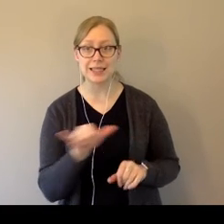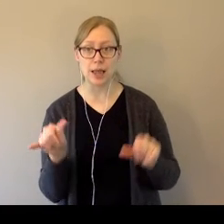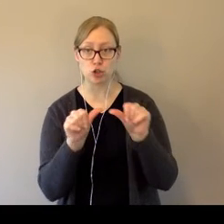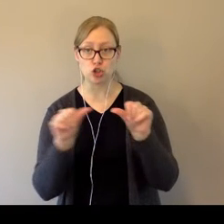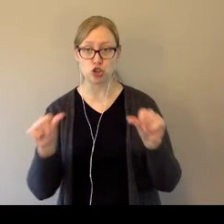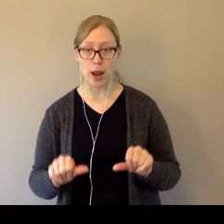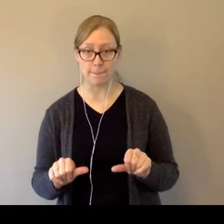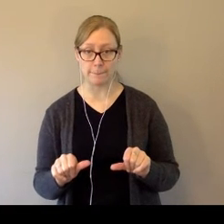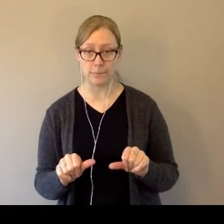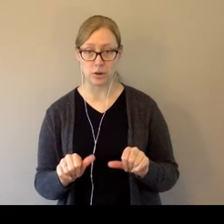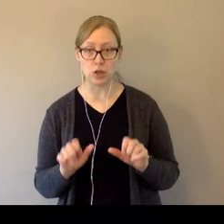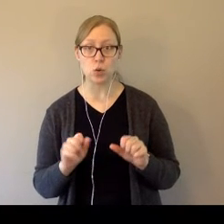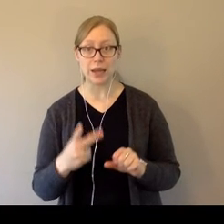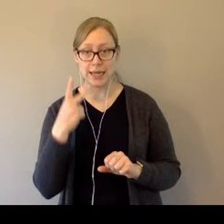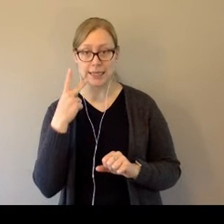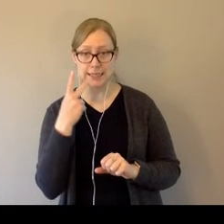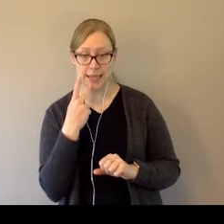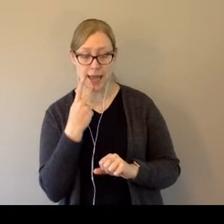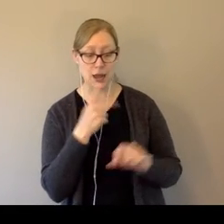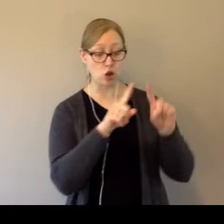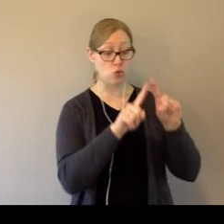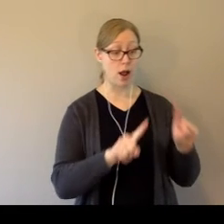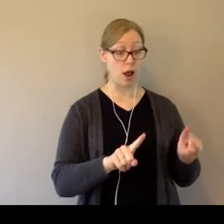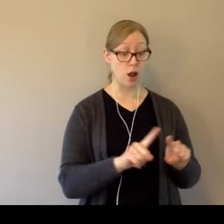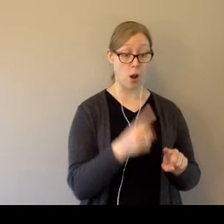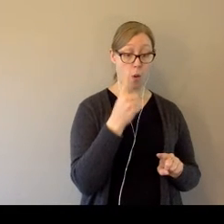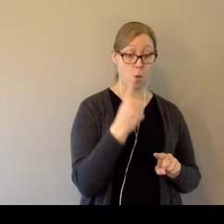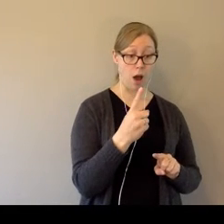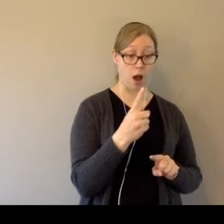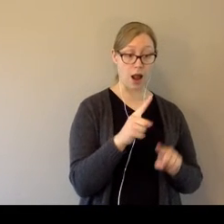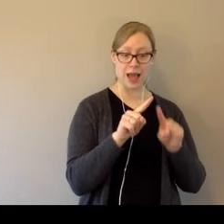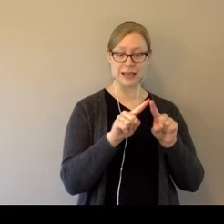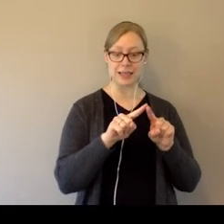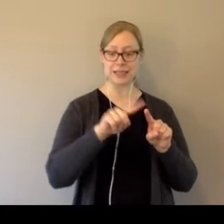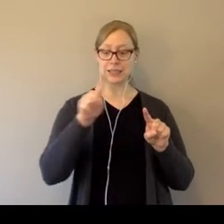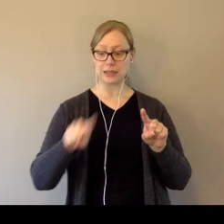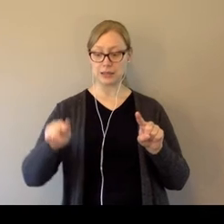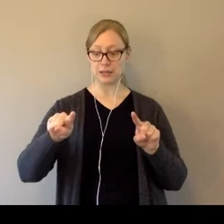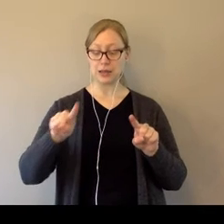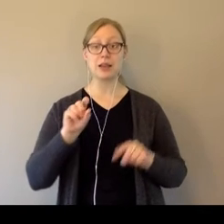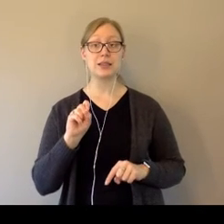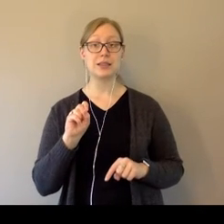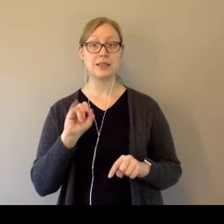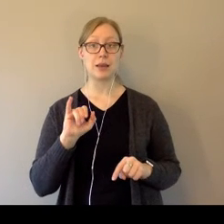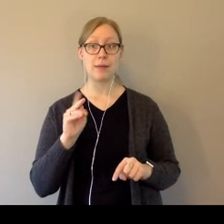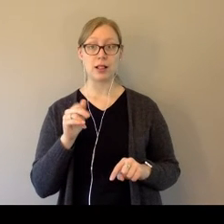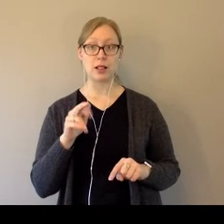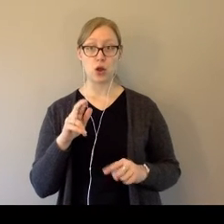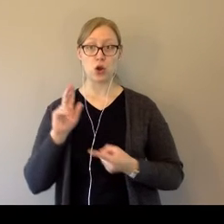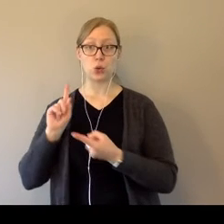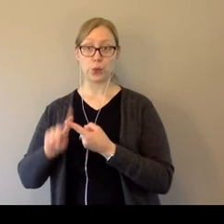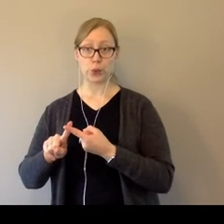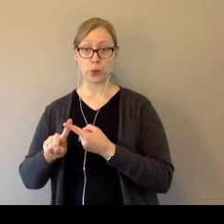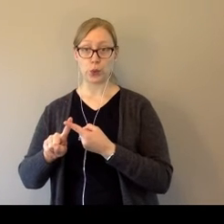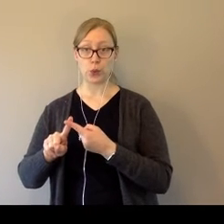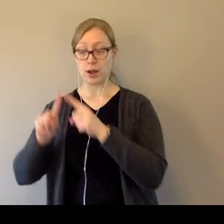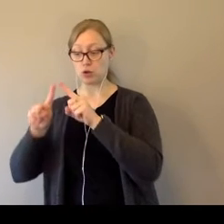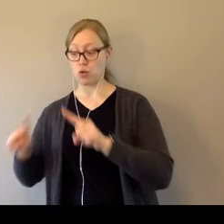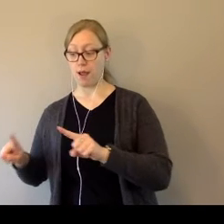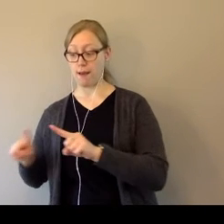triangle one is similar to triangle two. If I look at the second example on the right, the red and the blue